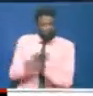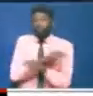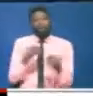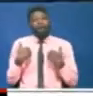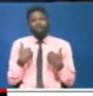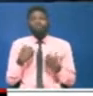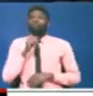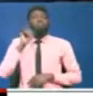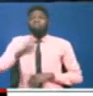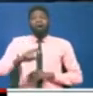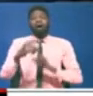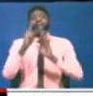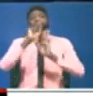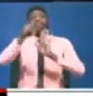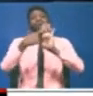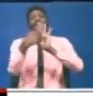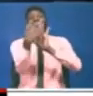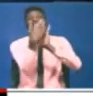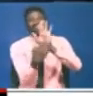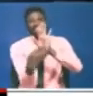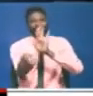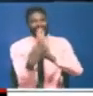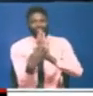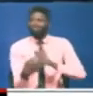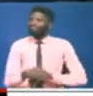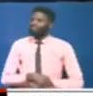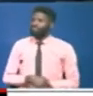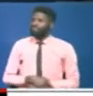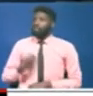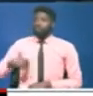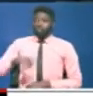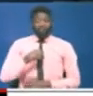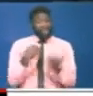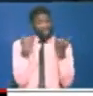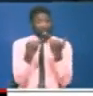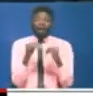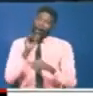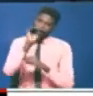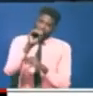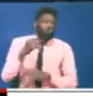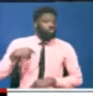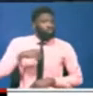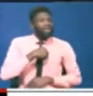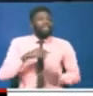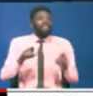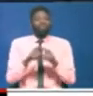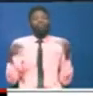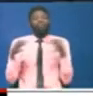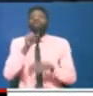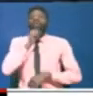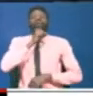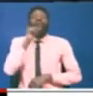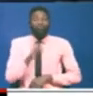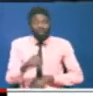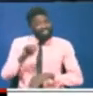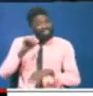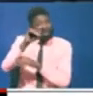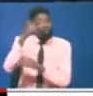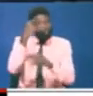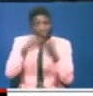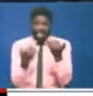profile. Na kitu ambacho tumeimiza ni wito, tumetoa wito kama wazee kwamba hii